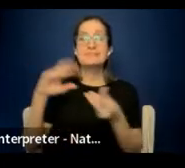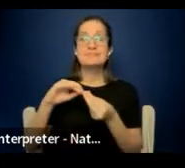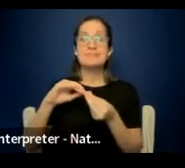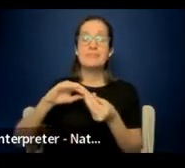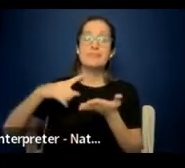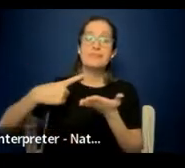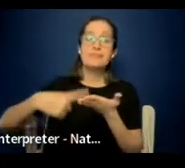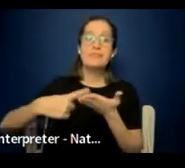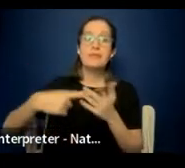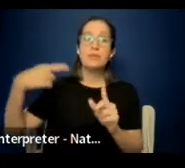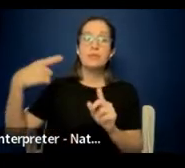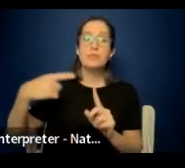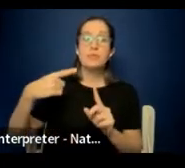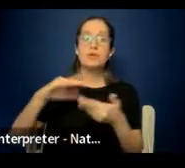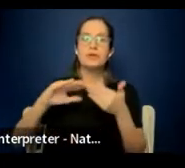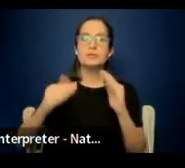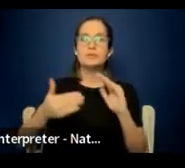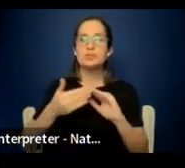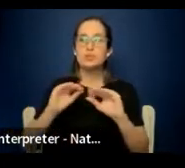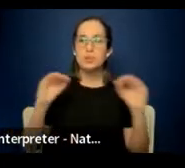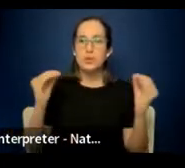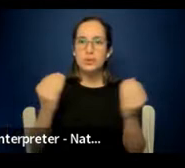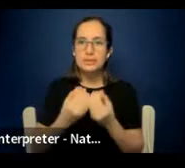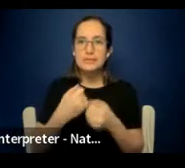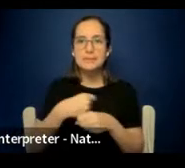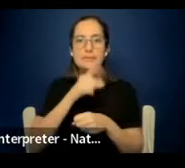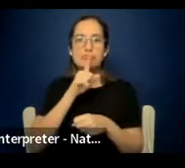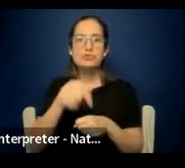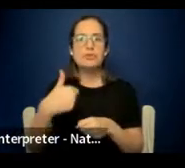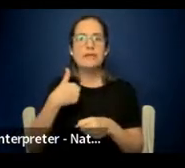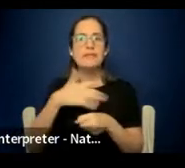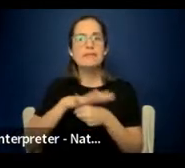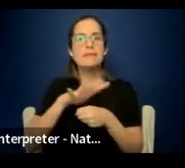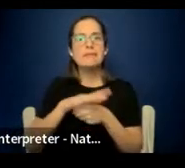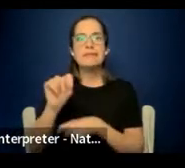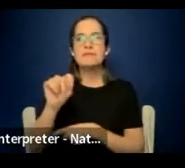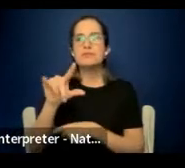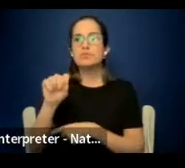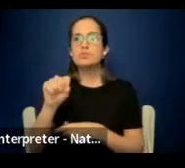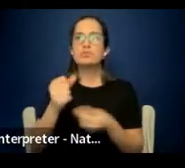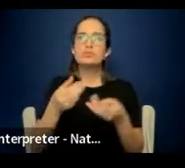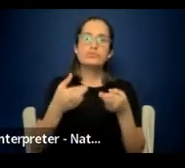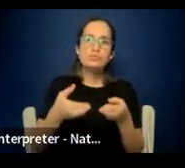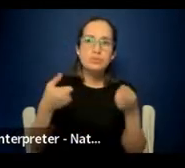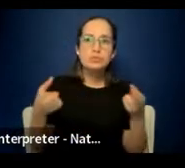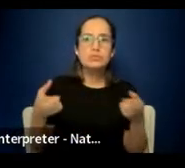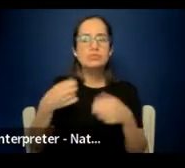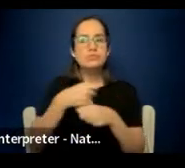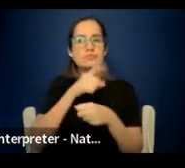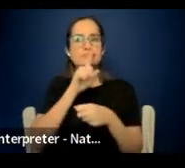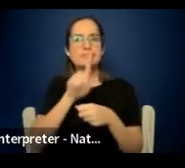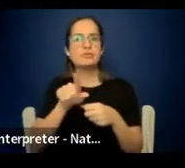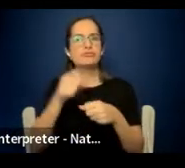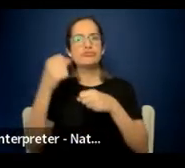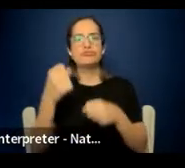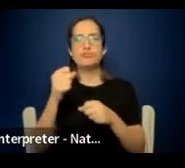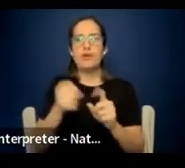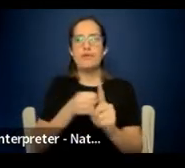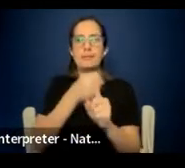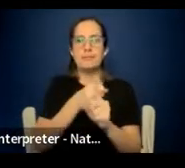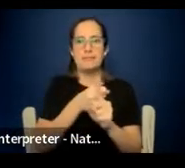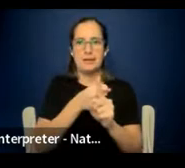providing community organizations with tools and resources to help really sort of amplify their impact in the community. And